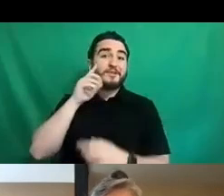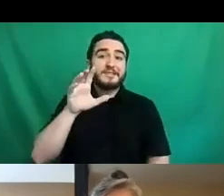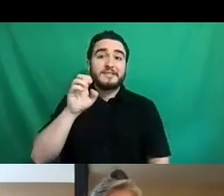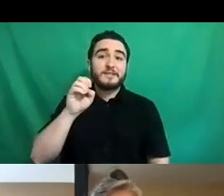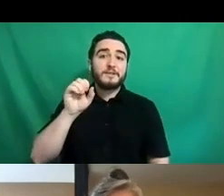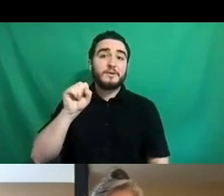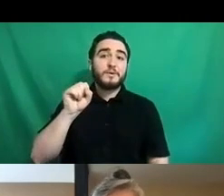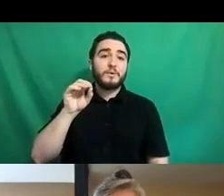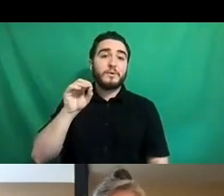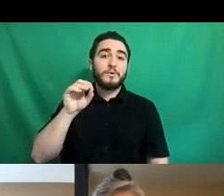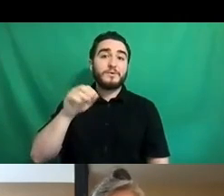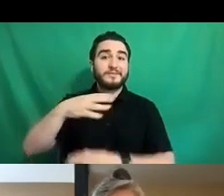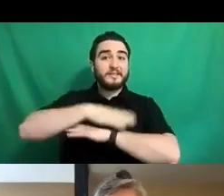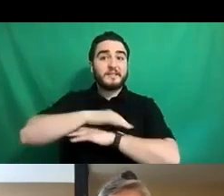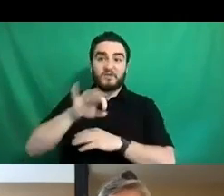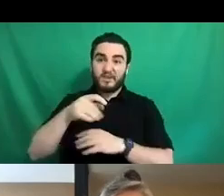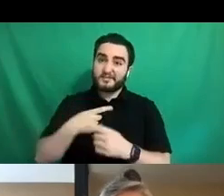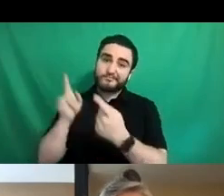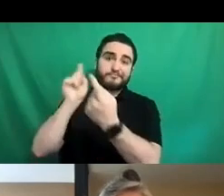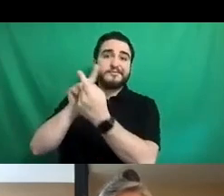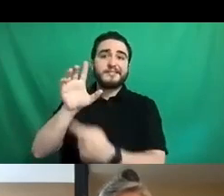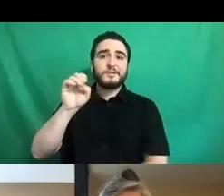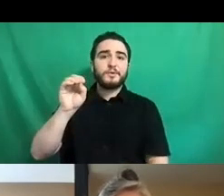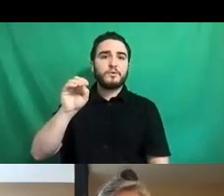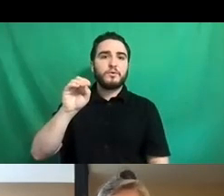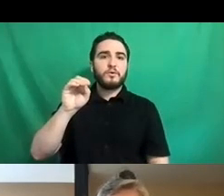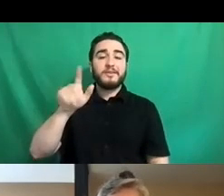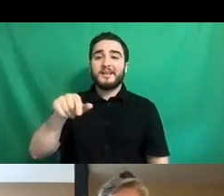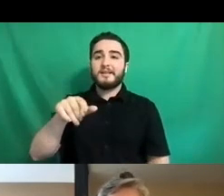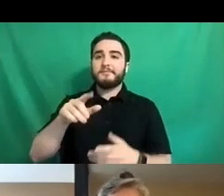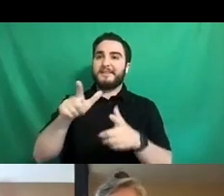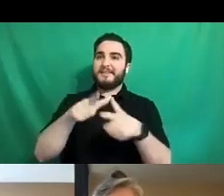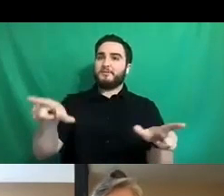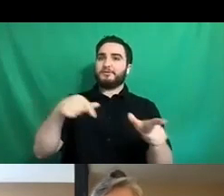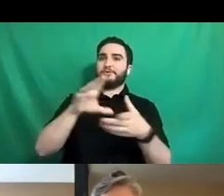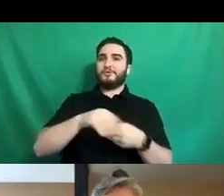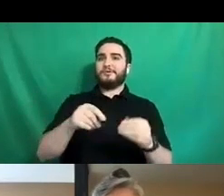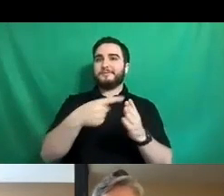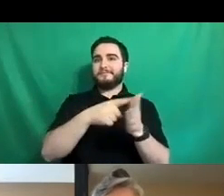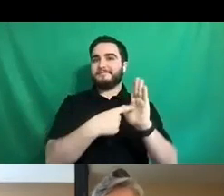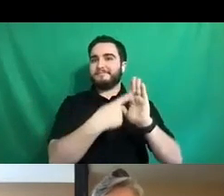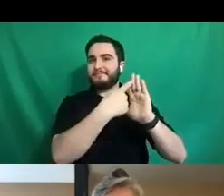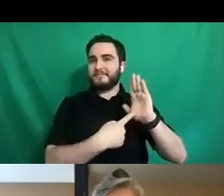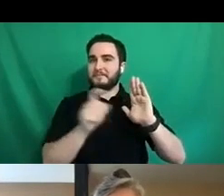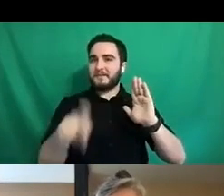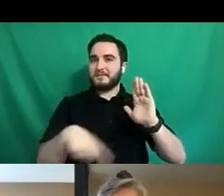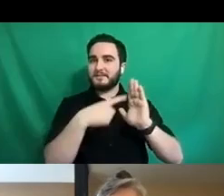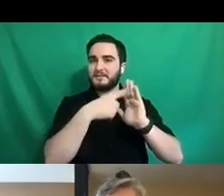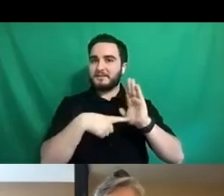able to talk to the CEO right now, the language of that story needs to be in the documentation that you're providing